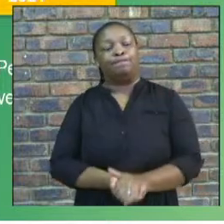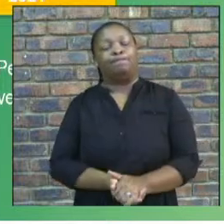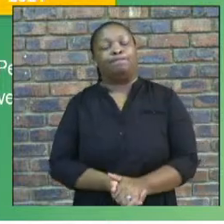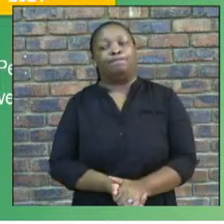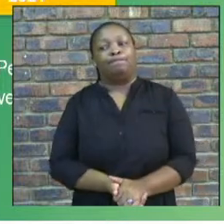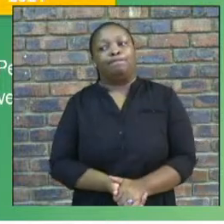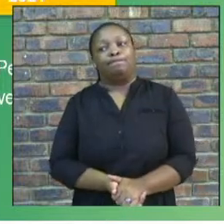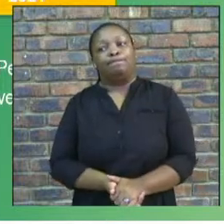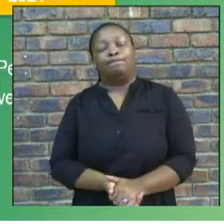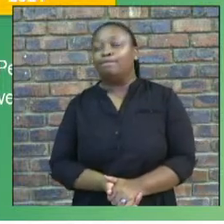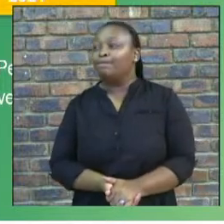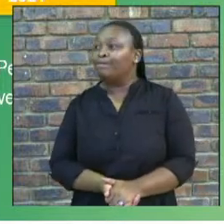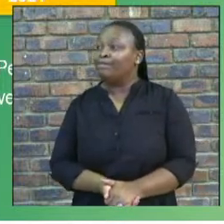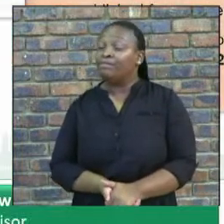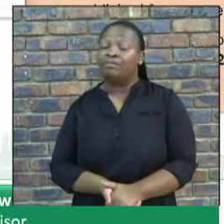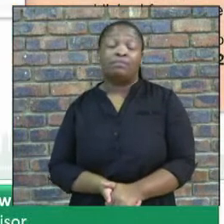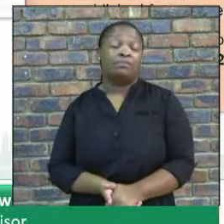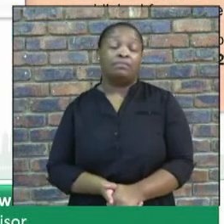Then,